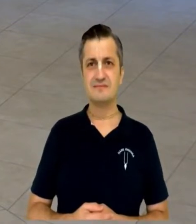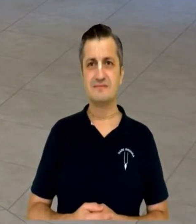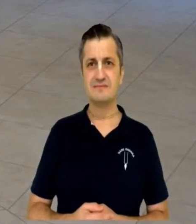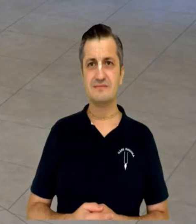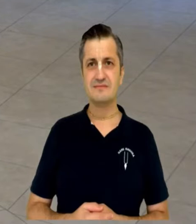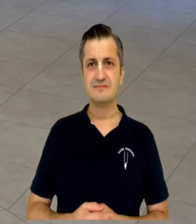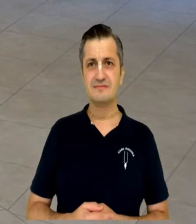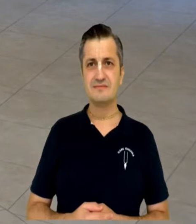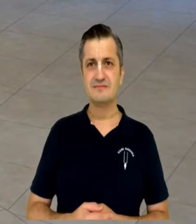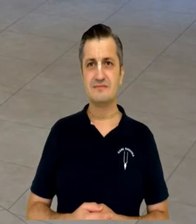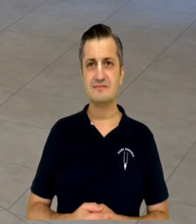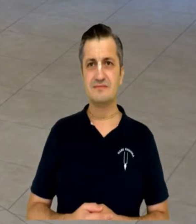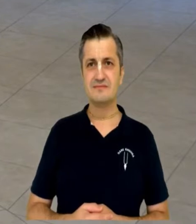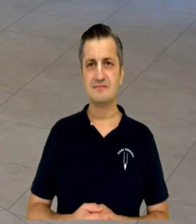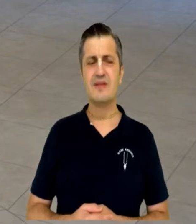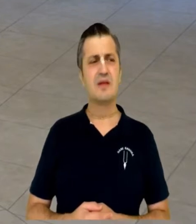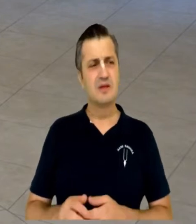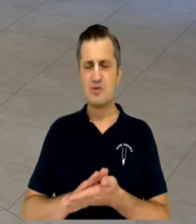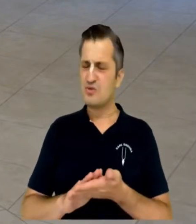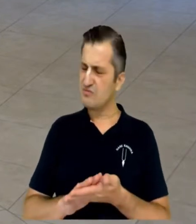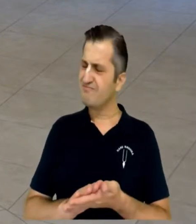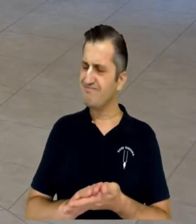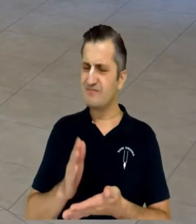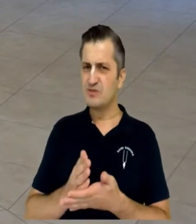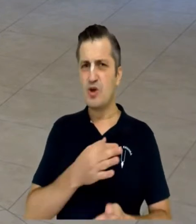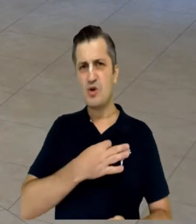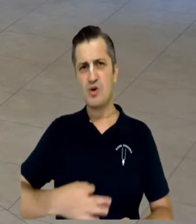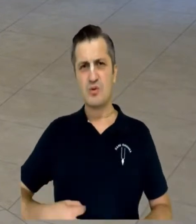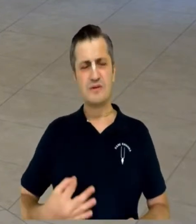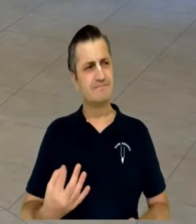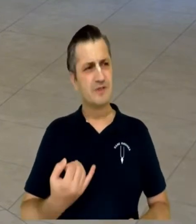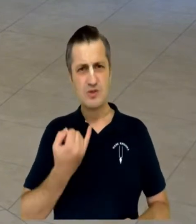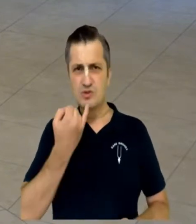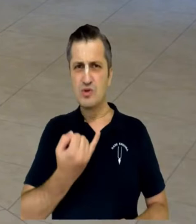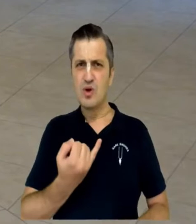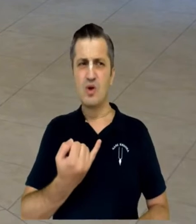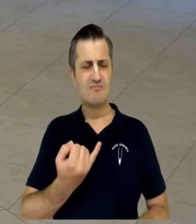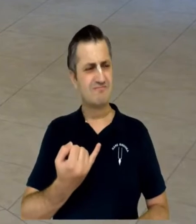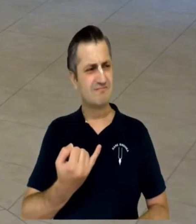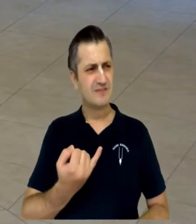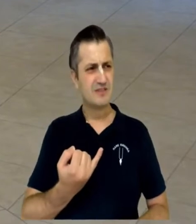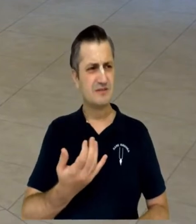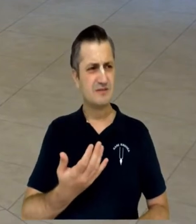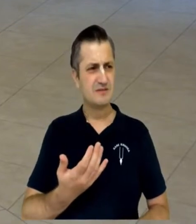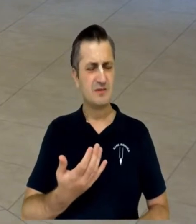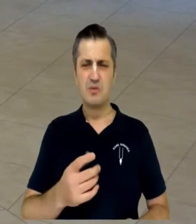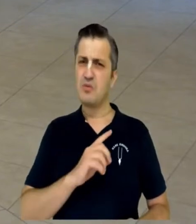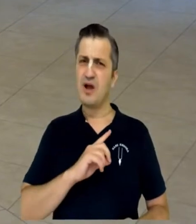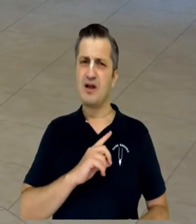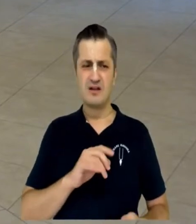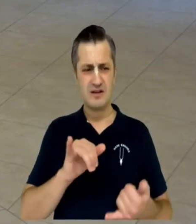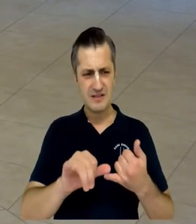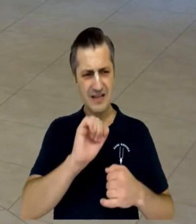responding to the cowherd boys, they were kind of insulting Krishna's friends, right? And in that sense, insulting Krishna.